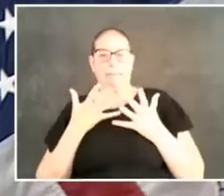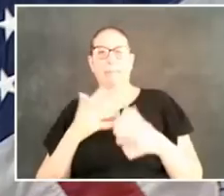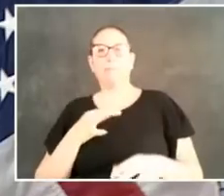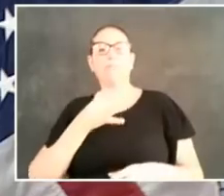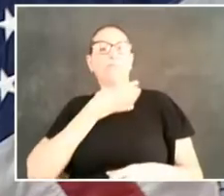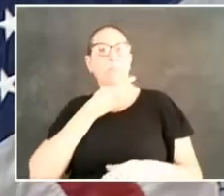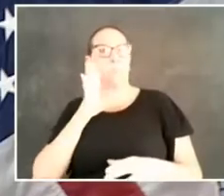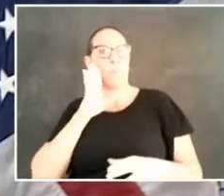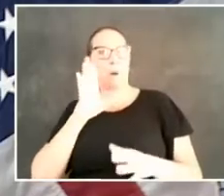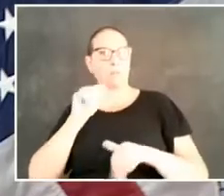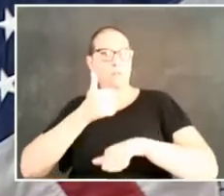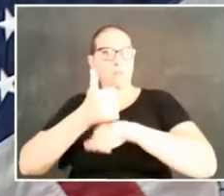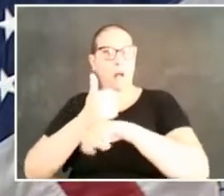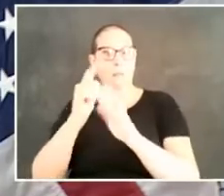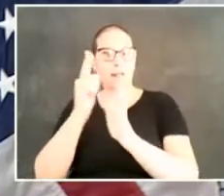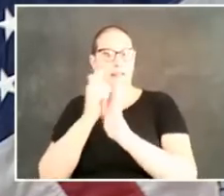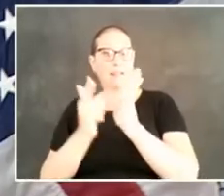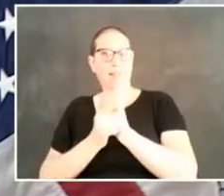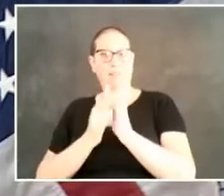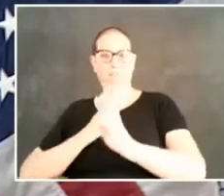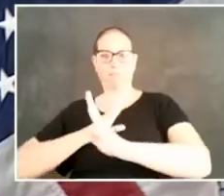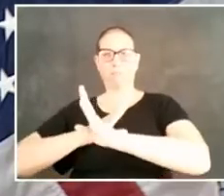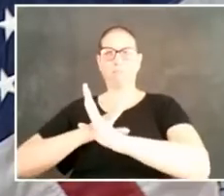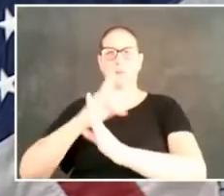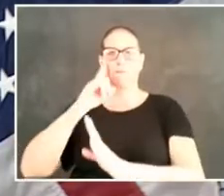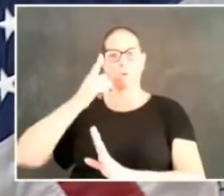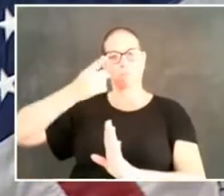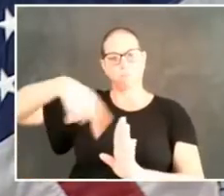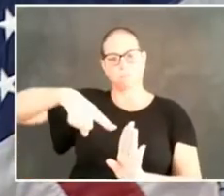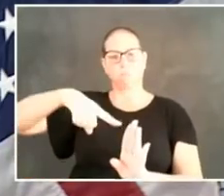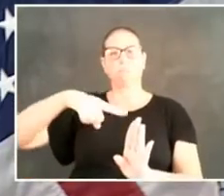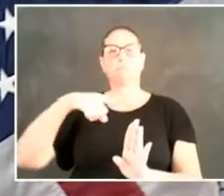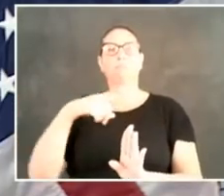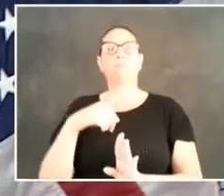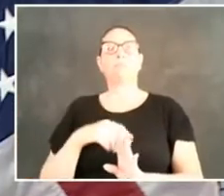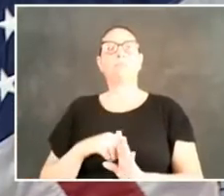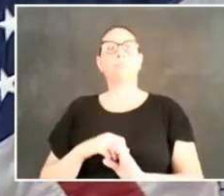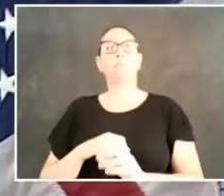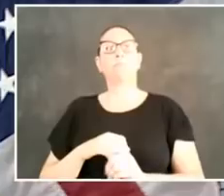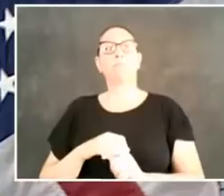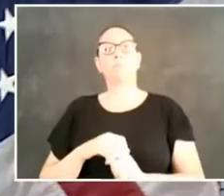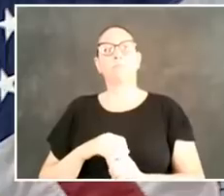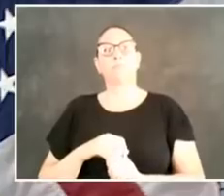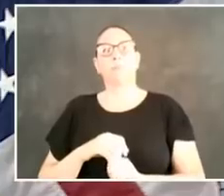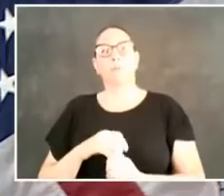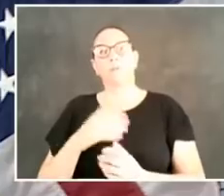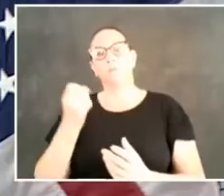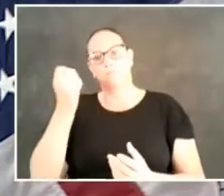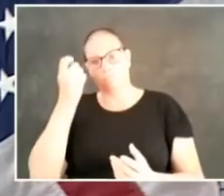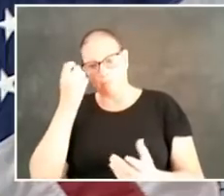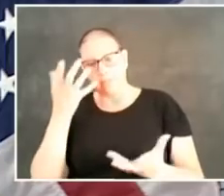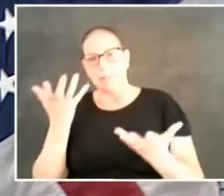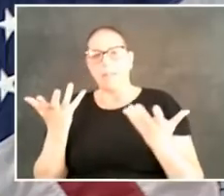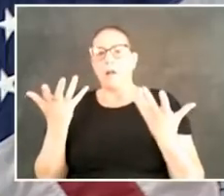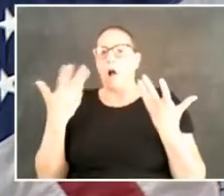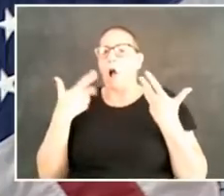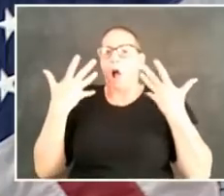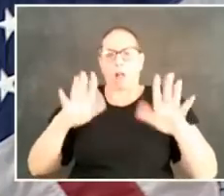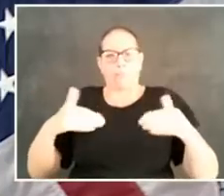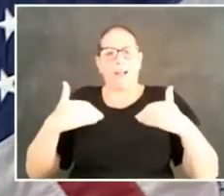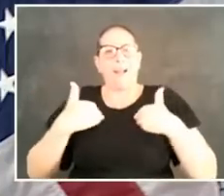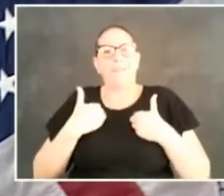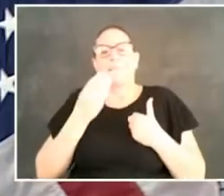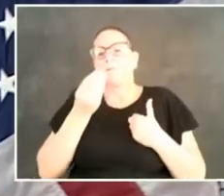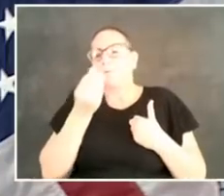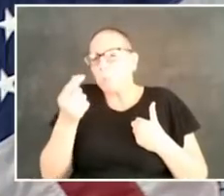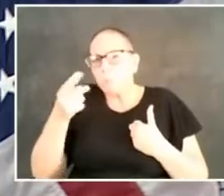Well, it's a really interesting question, Roger. Clearly, look, there are tremendous protections right now in New York City against discrimination. We